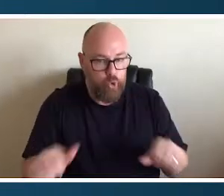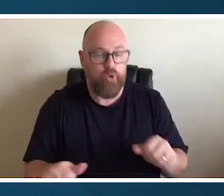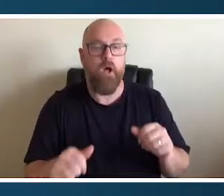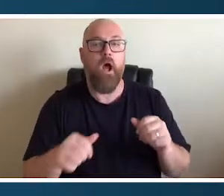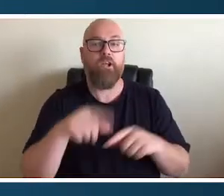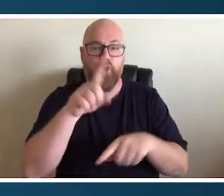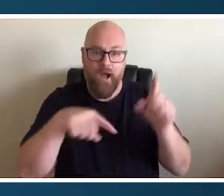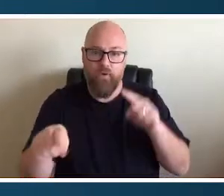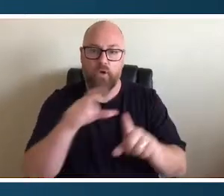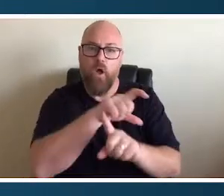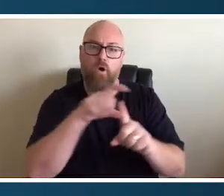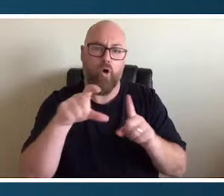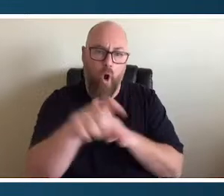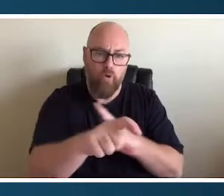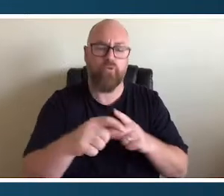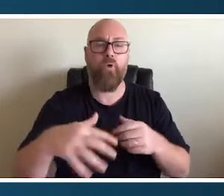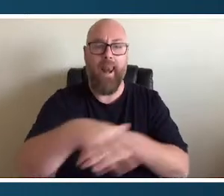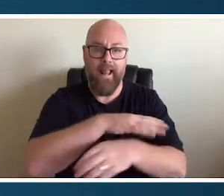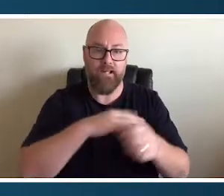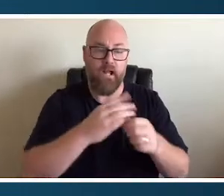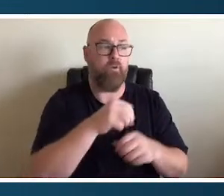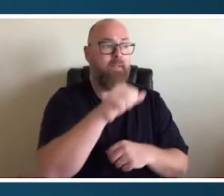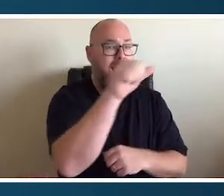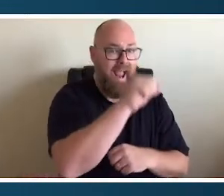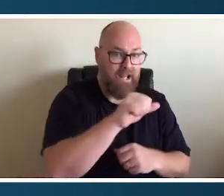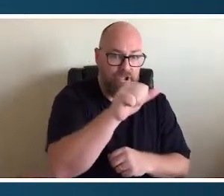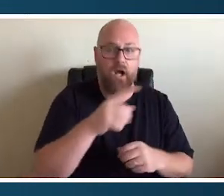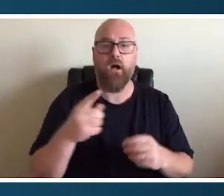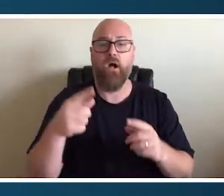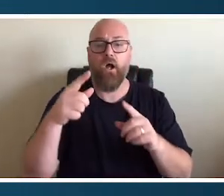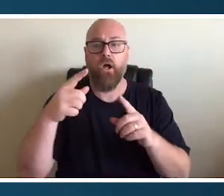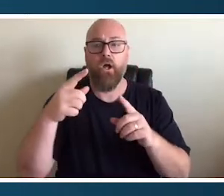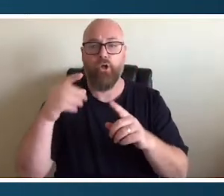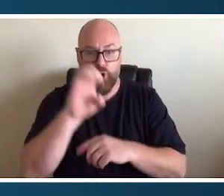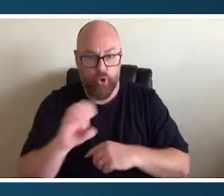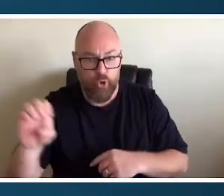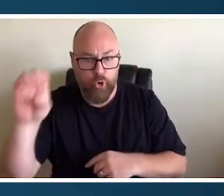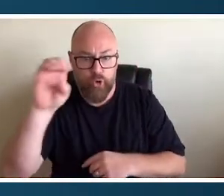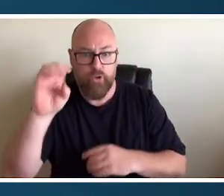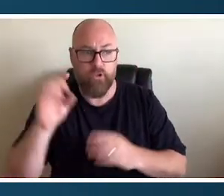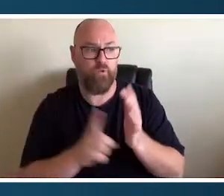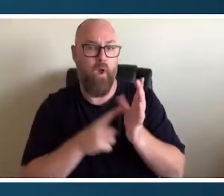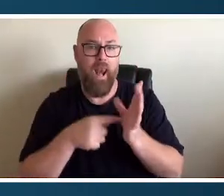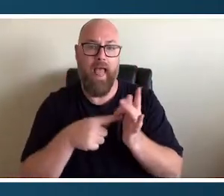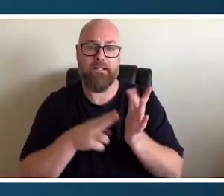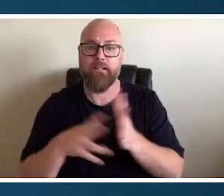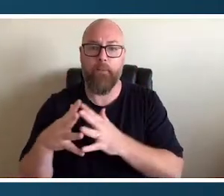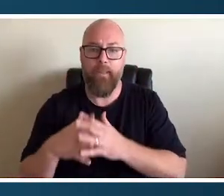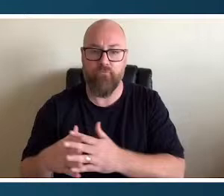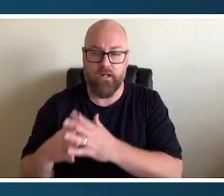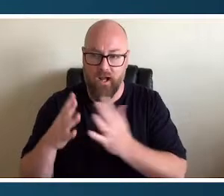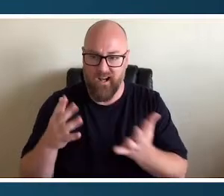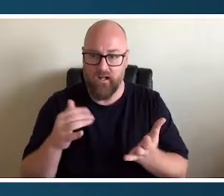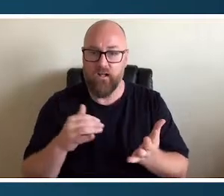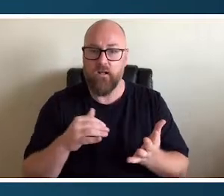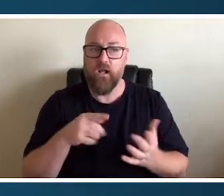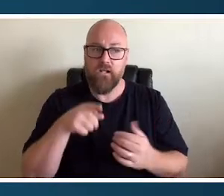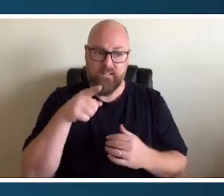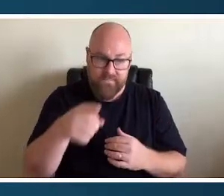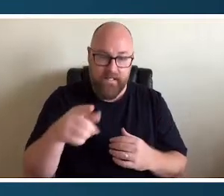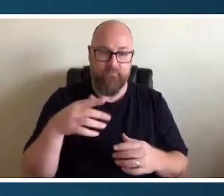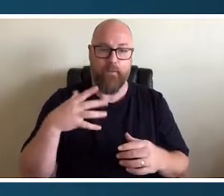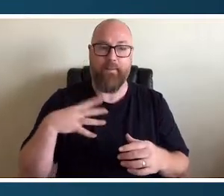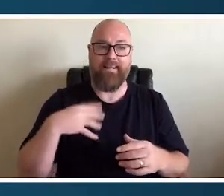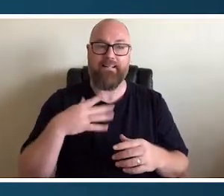from Asia to Europe to Latin America, initiatives are being implemented that respect local traditions and